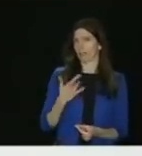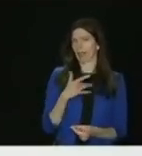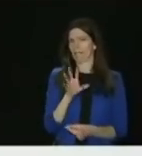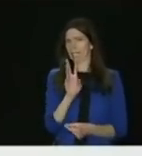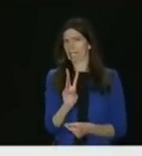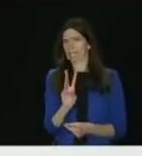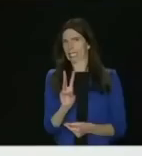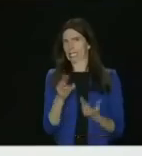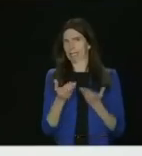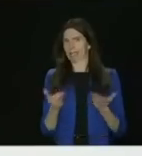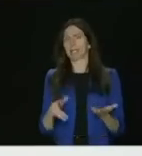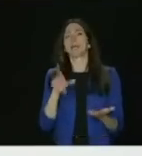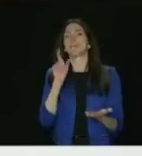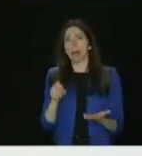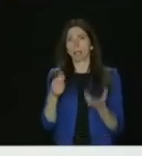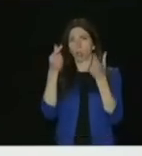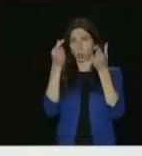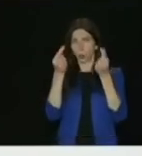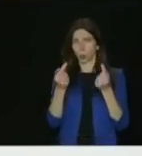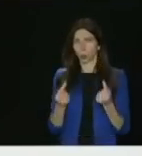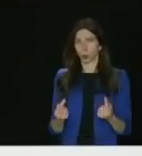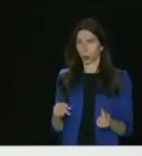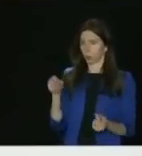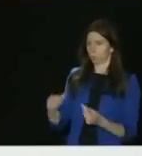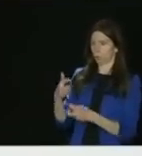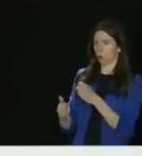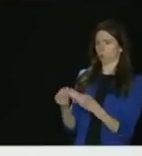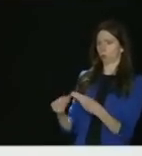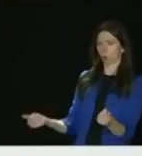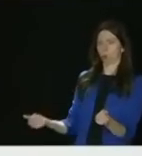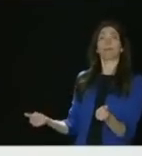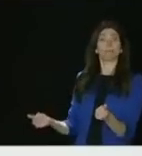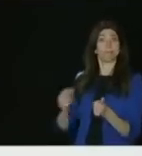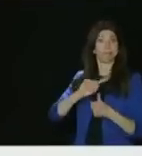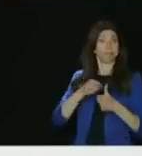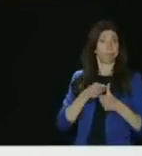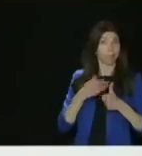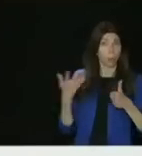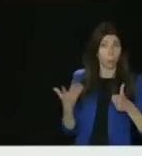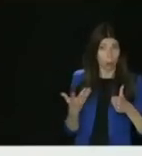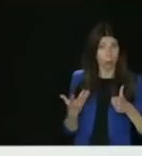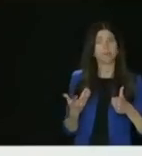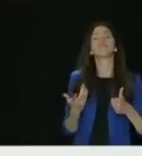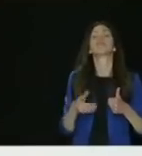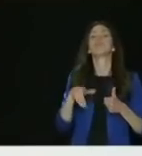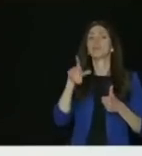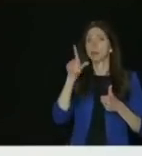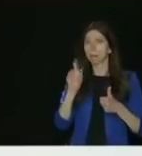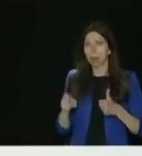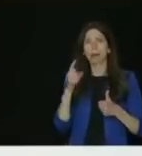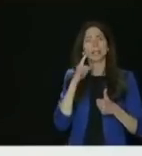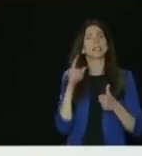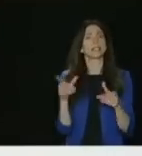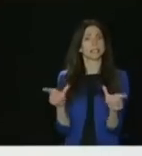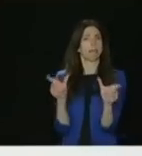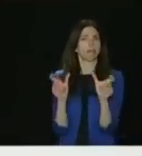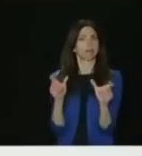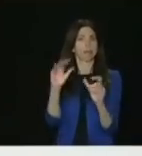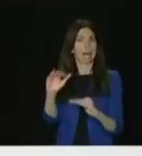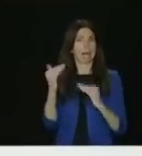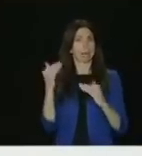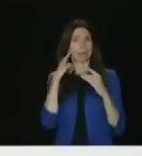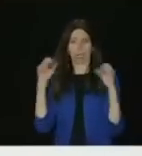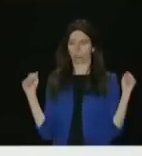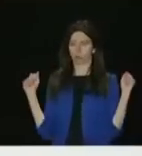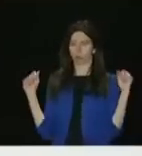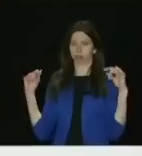to bring this situation under control. First, the regulation and prohibition of public assemblies that lead to a breach of